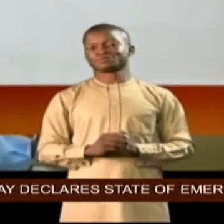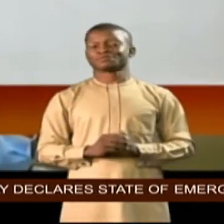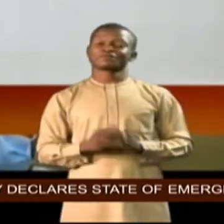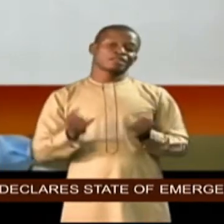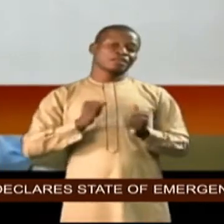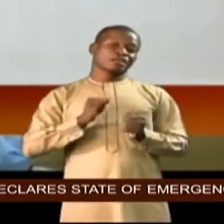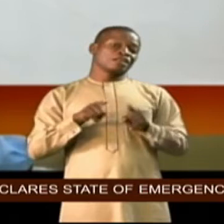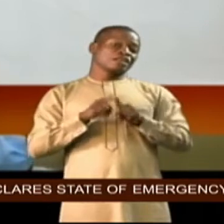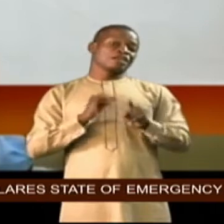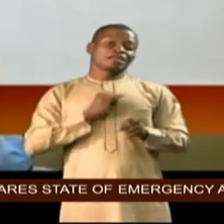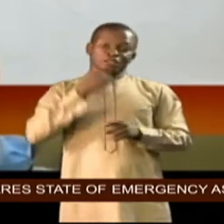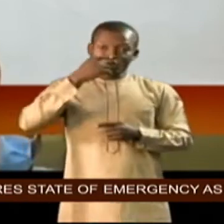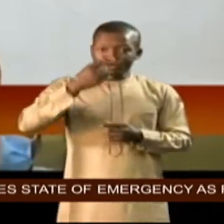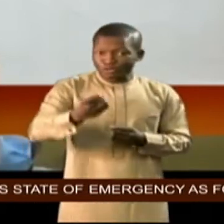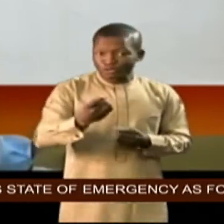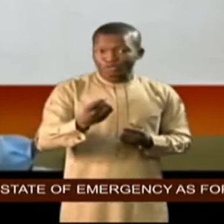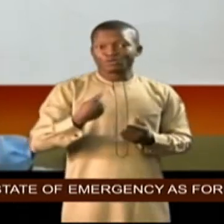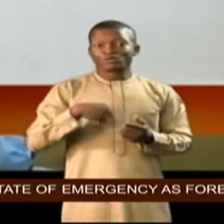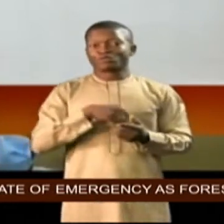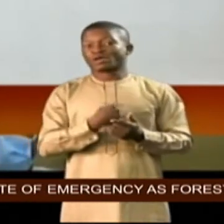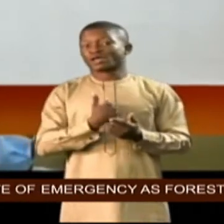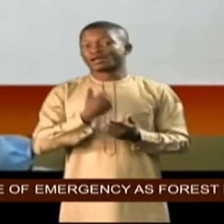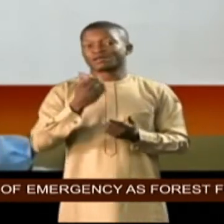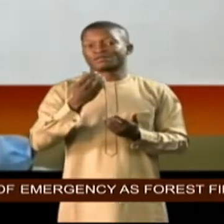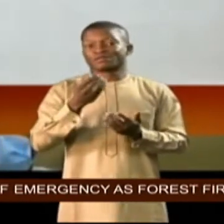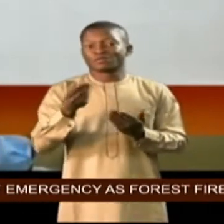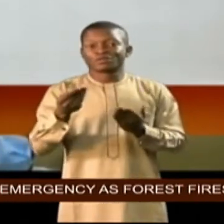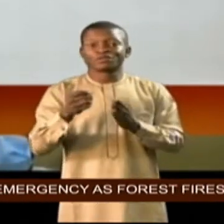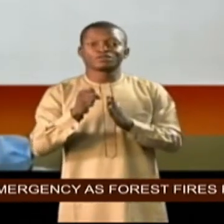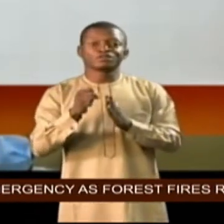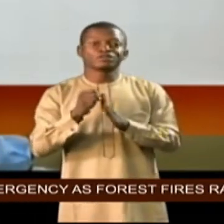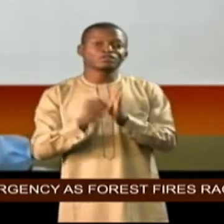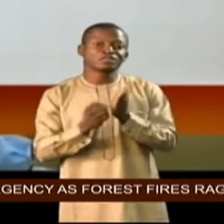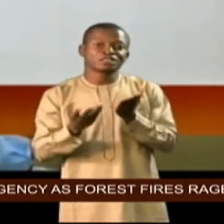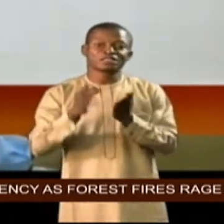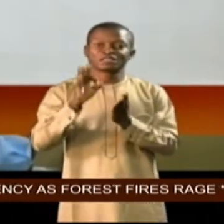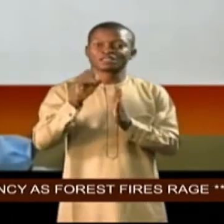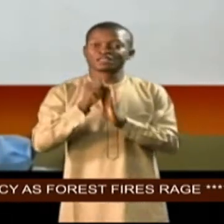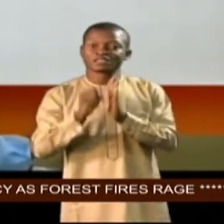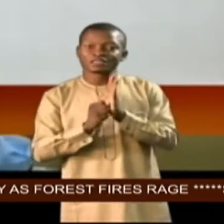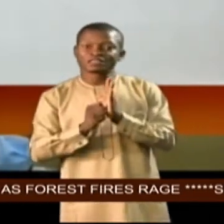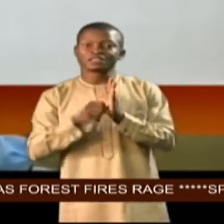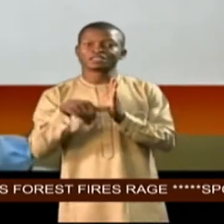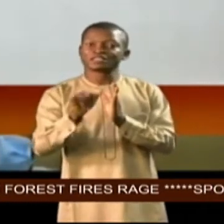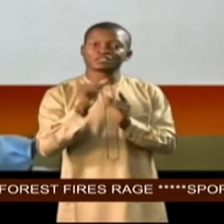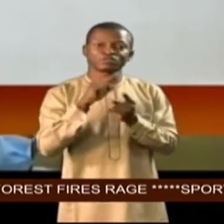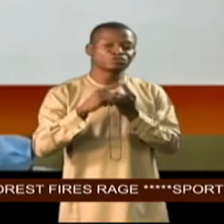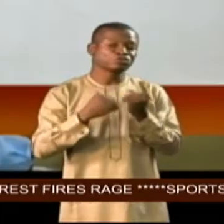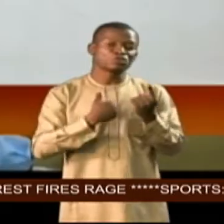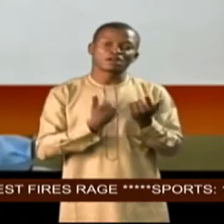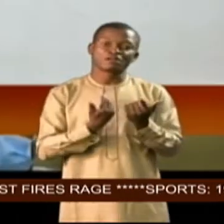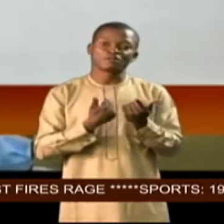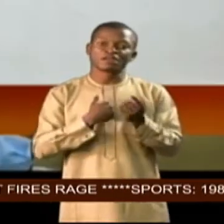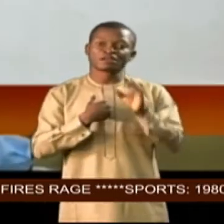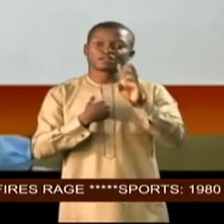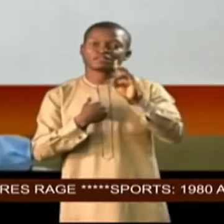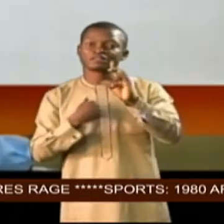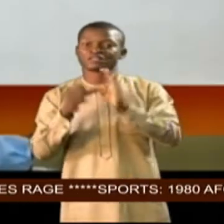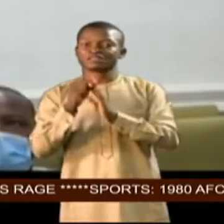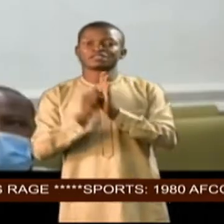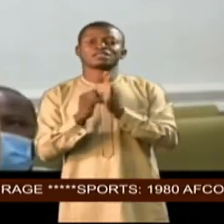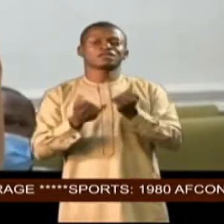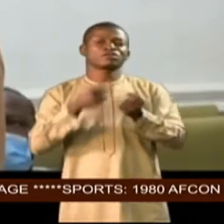you, we already have in 27 states. 9 states are yet to have, but when we go to